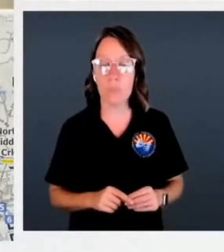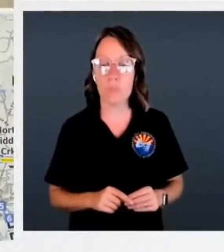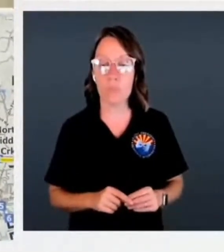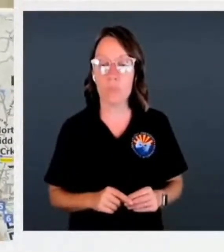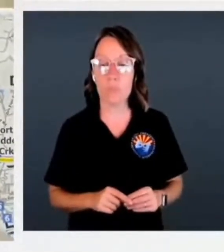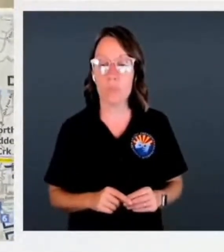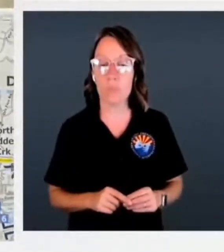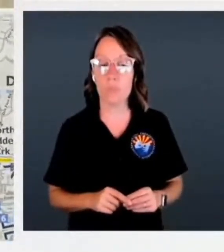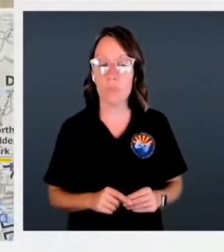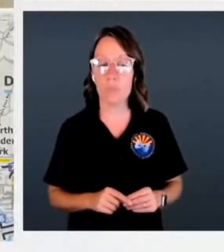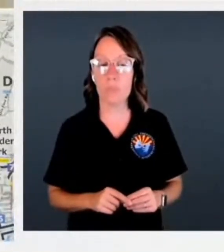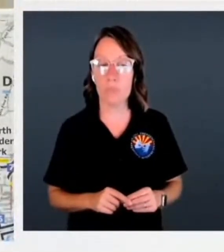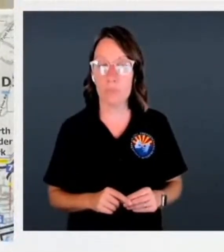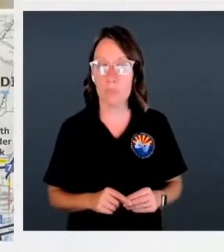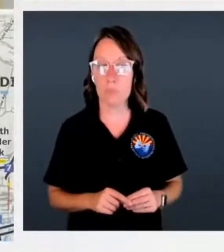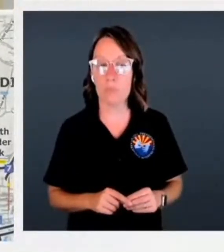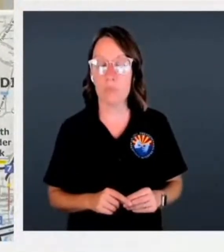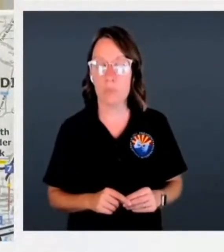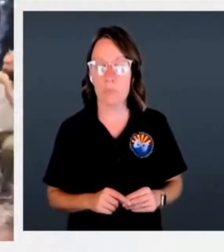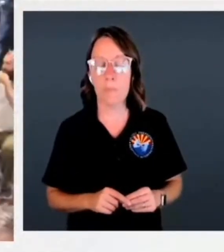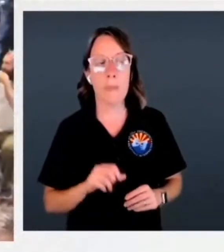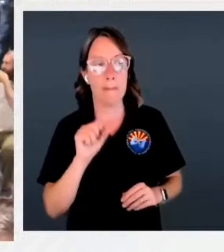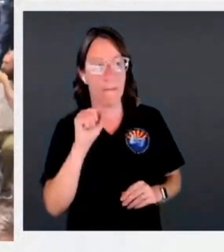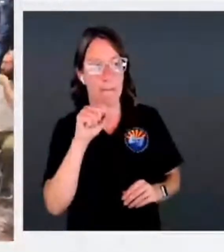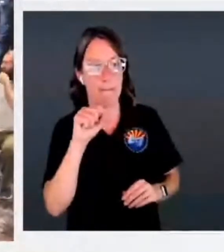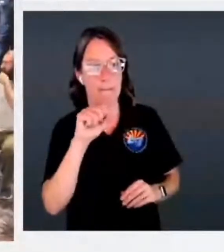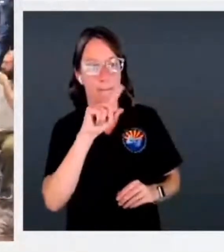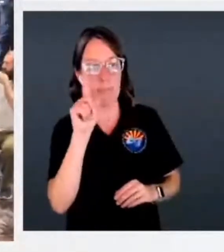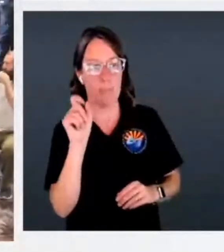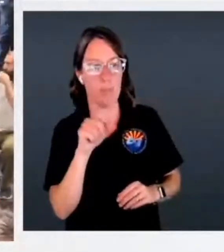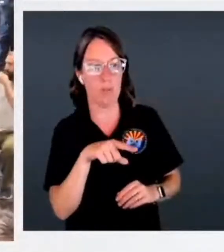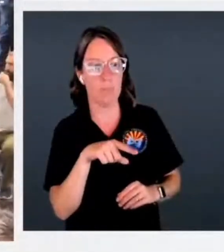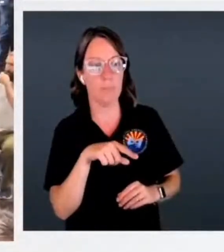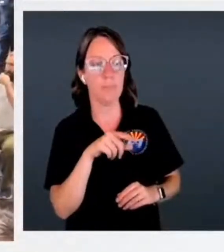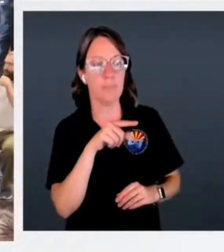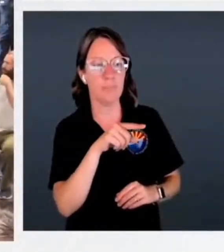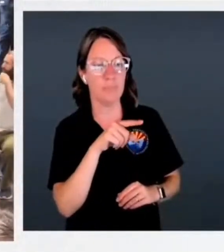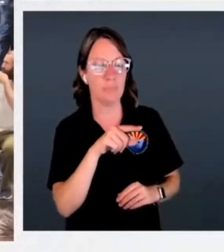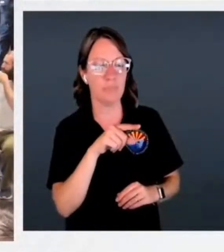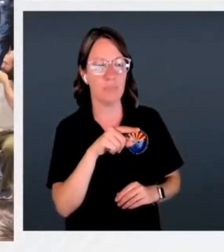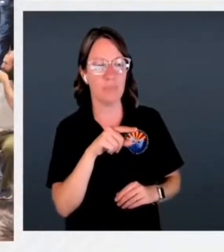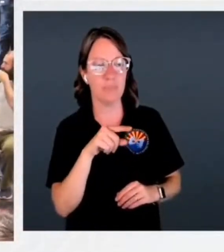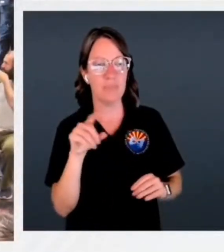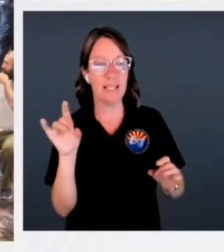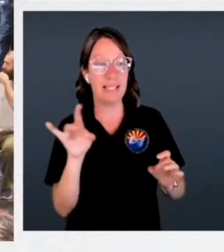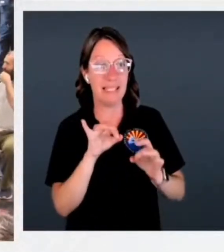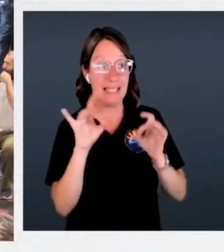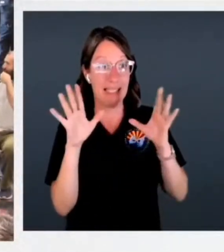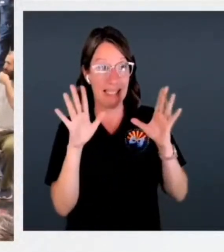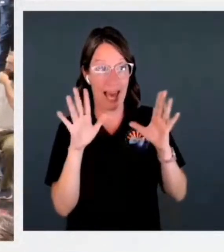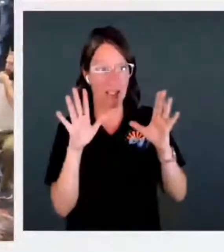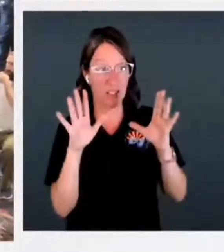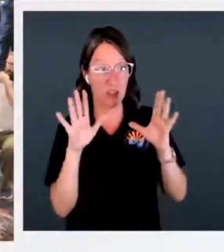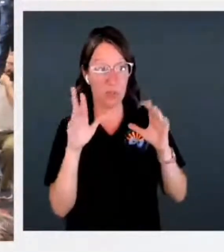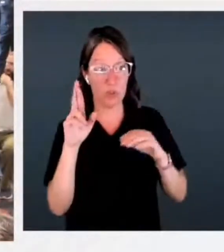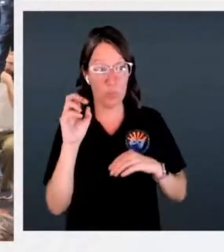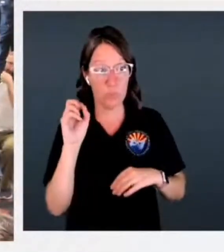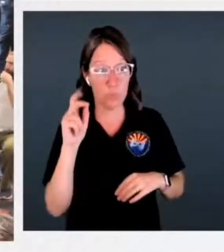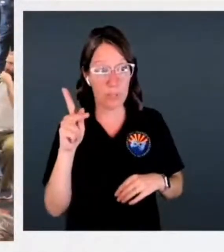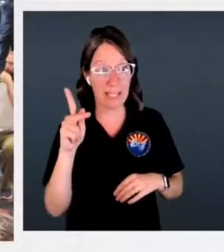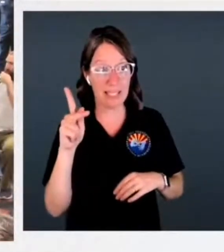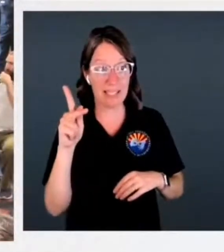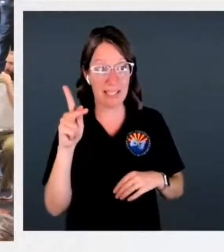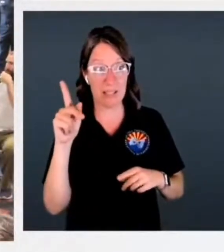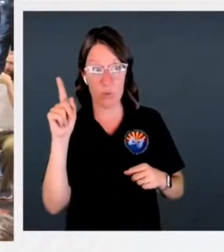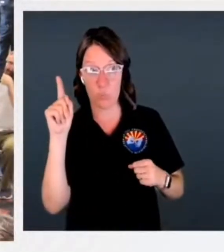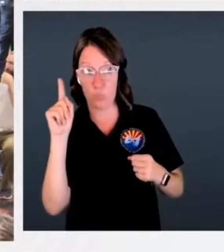Thank you. So this one's in relationship to the disaster risk reduction. And it may be